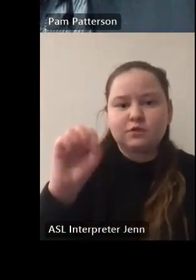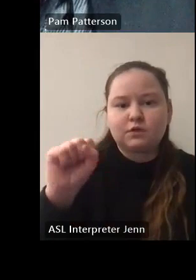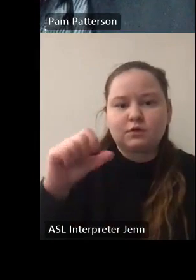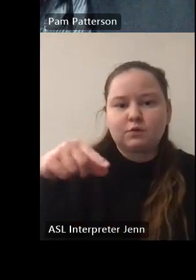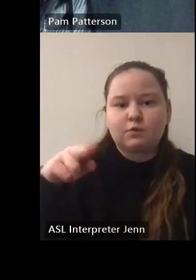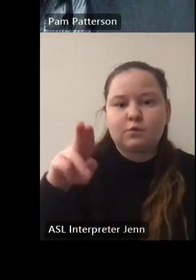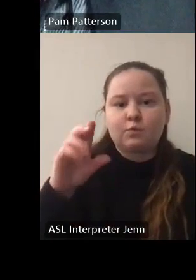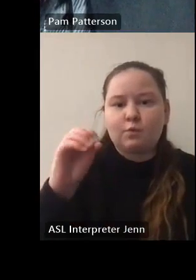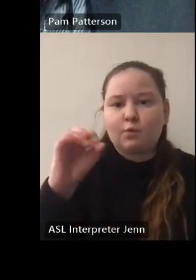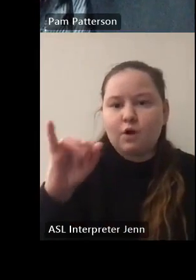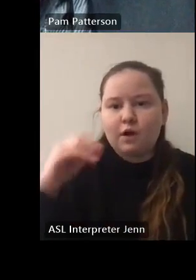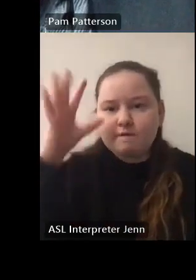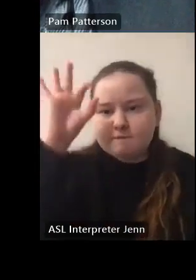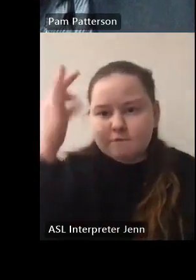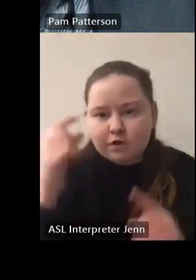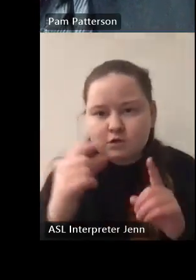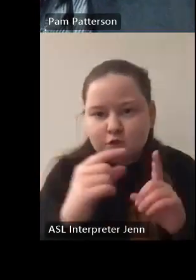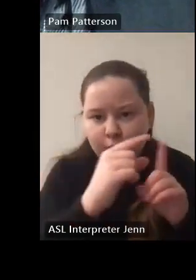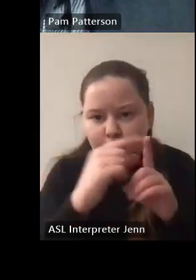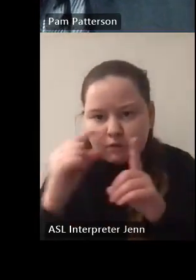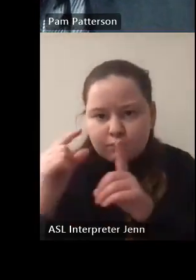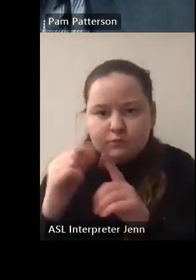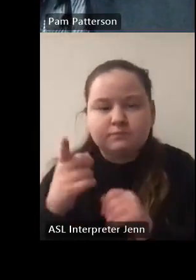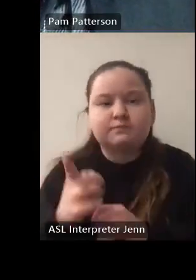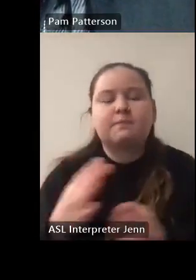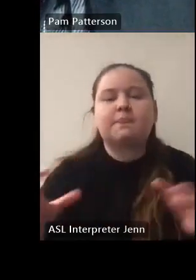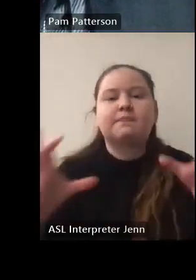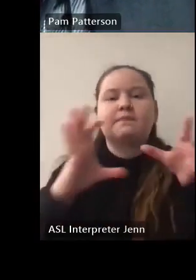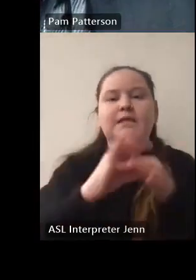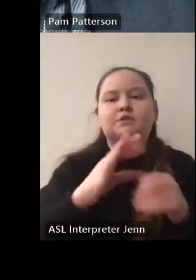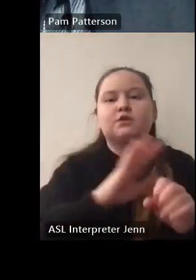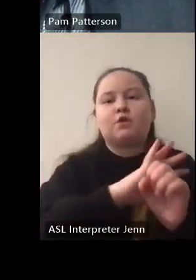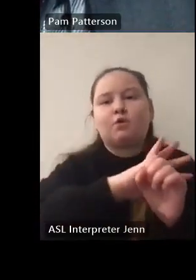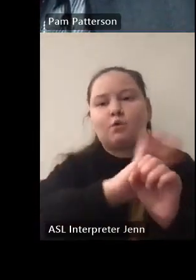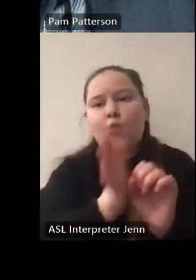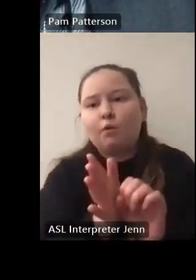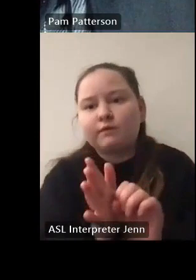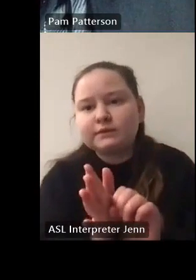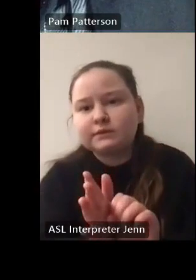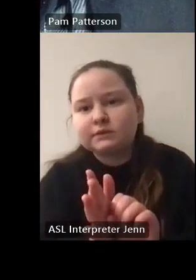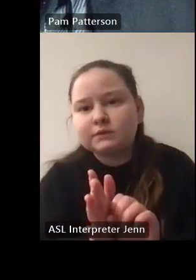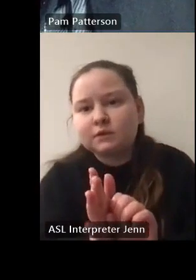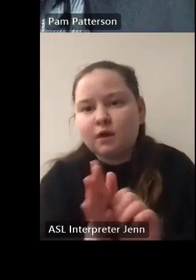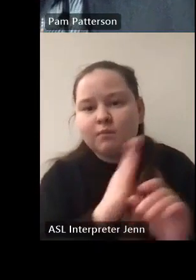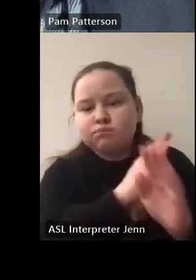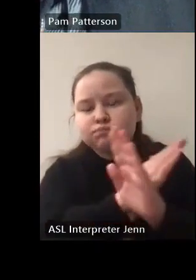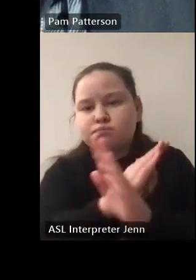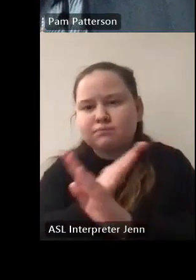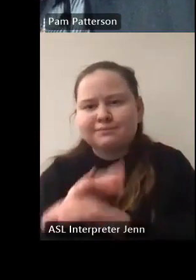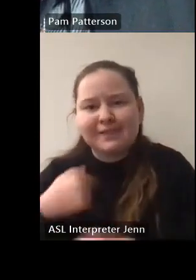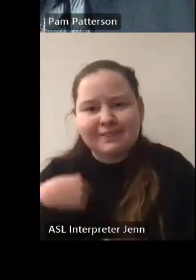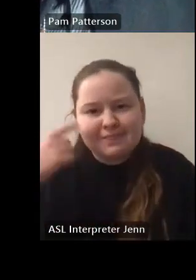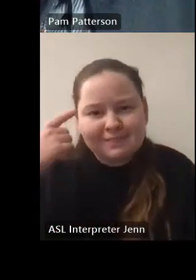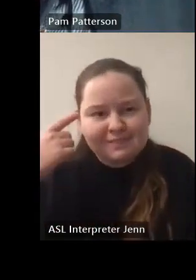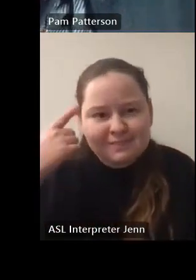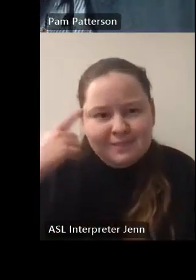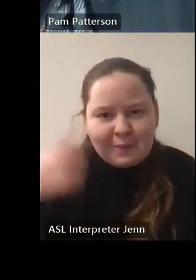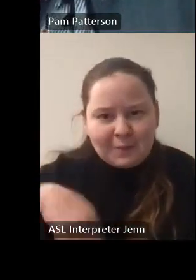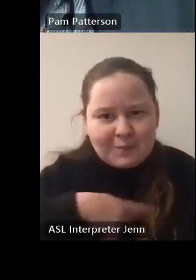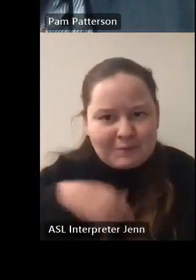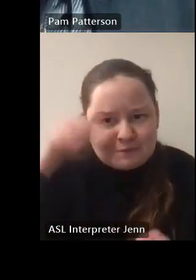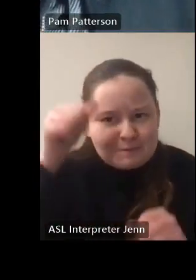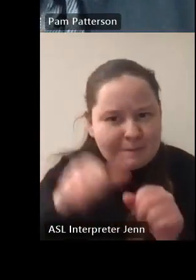of the shockwave that hit us with the COVID-19 pandemic. I'm sure we're still remembering that. I hear it